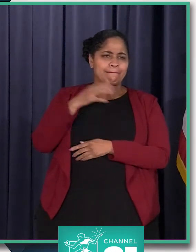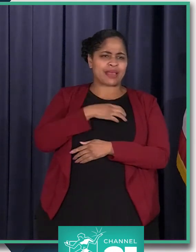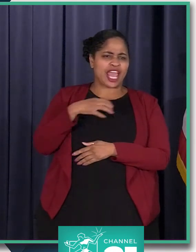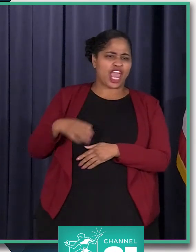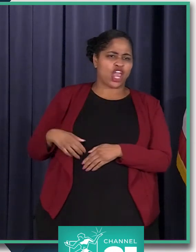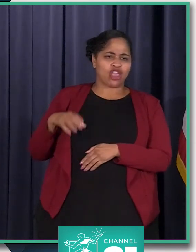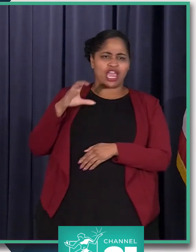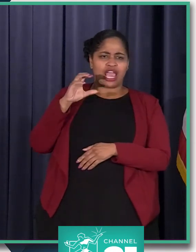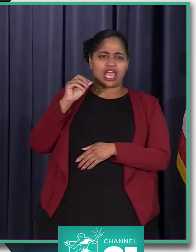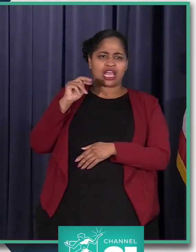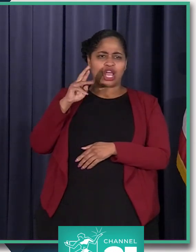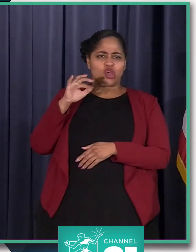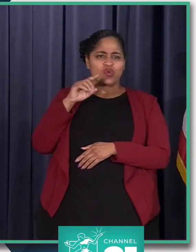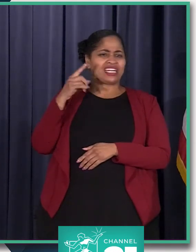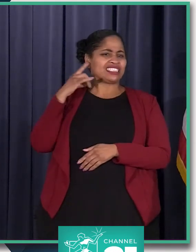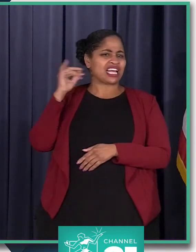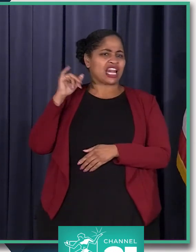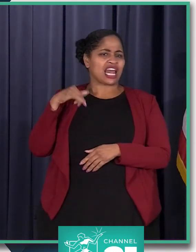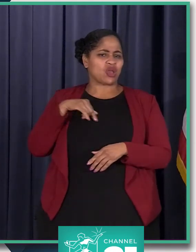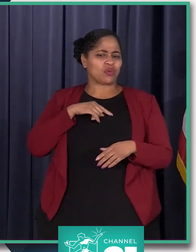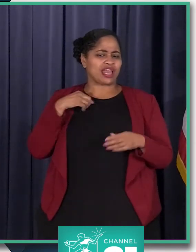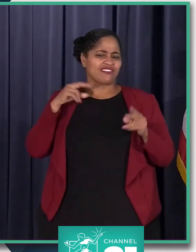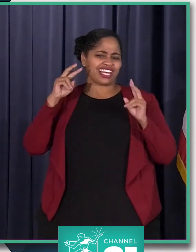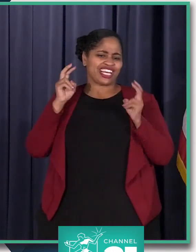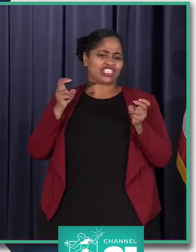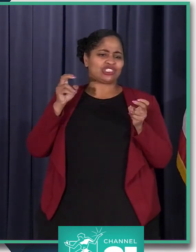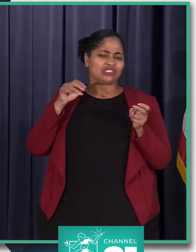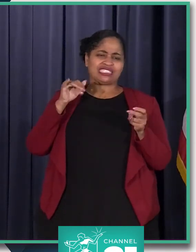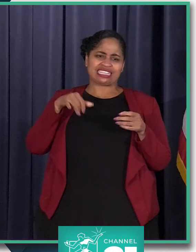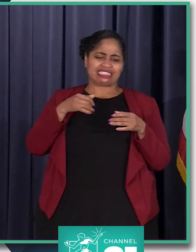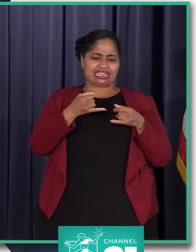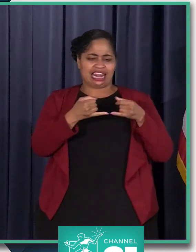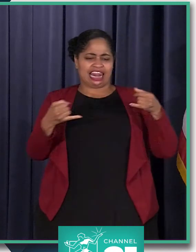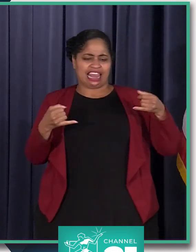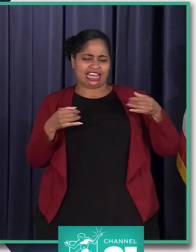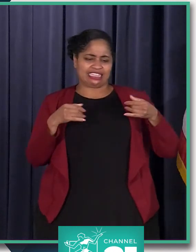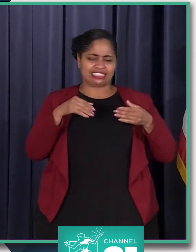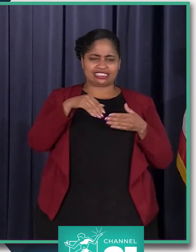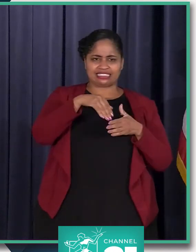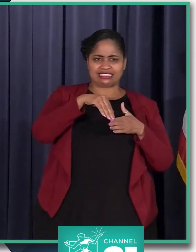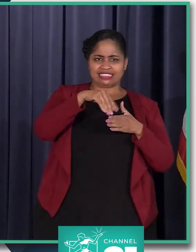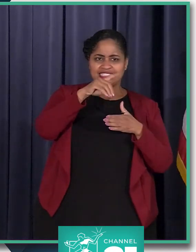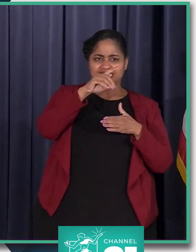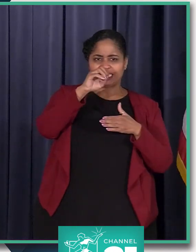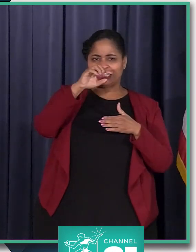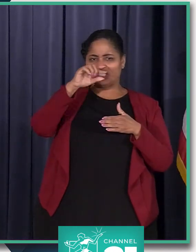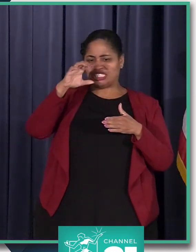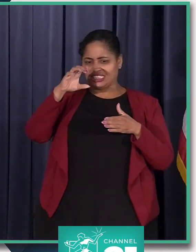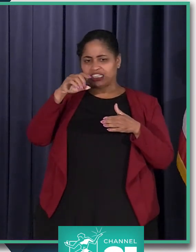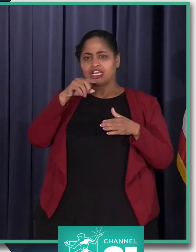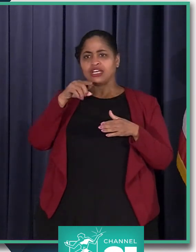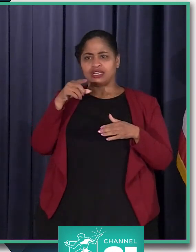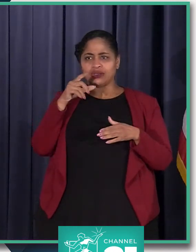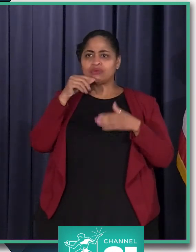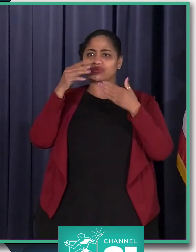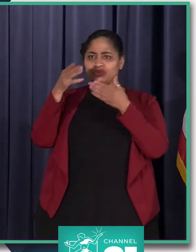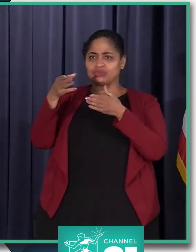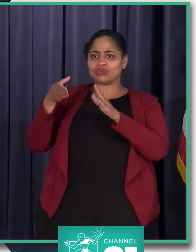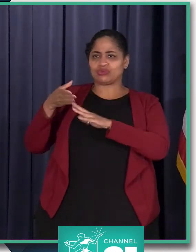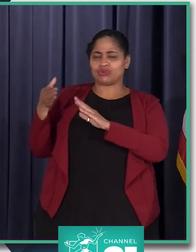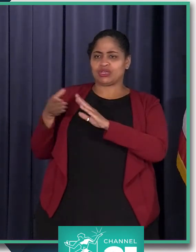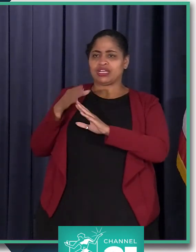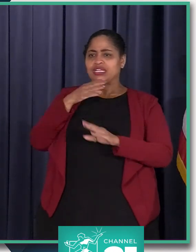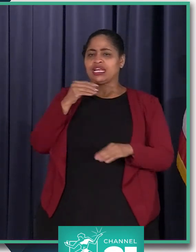Conrad, it sounds like we have an issue that it's going to cross the lines of DEGC, which you happen to chair, in Motor